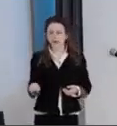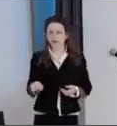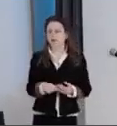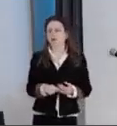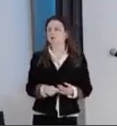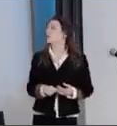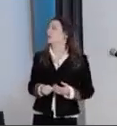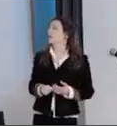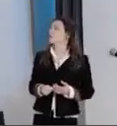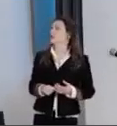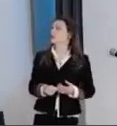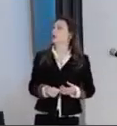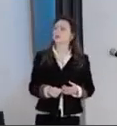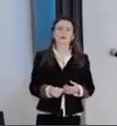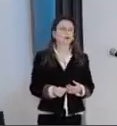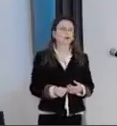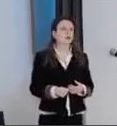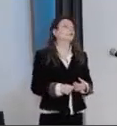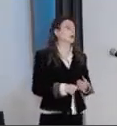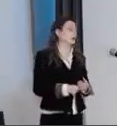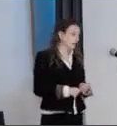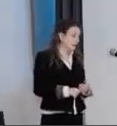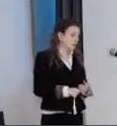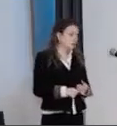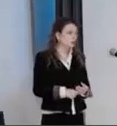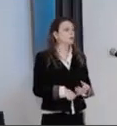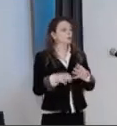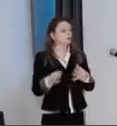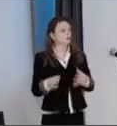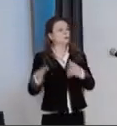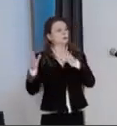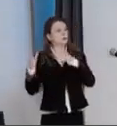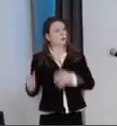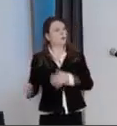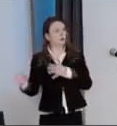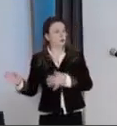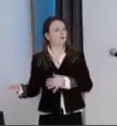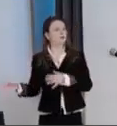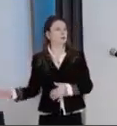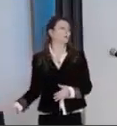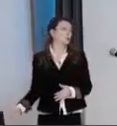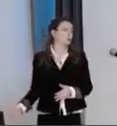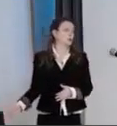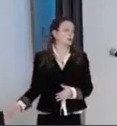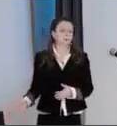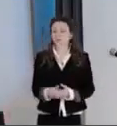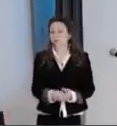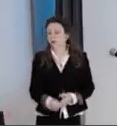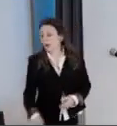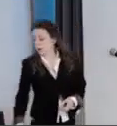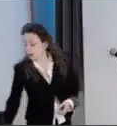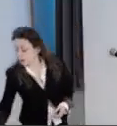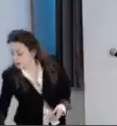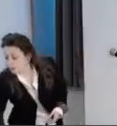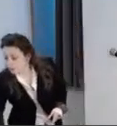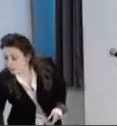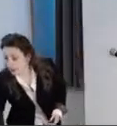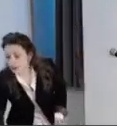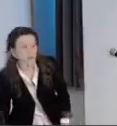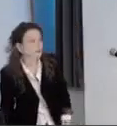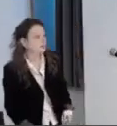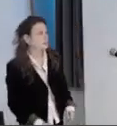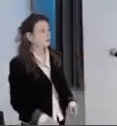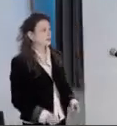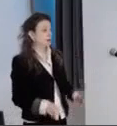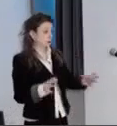the reality or deeper nature of inorganic nature to properly aesthetically appreciate it.